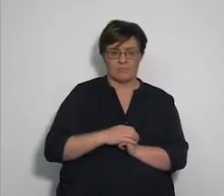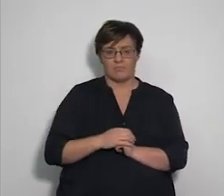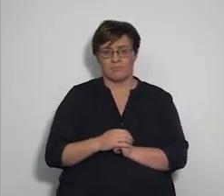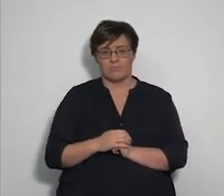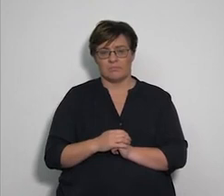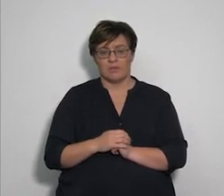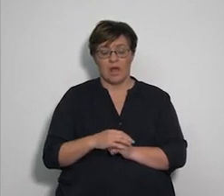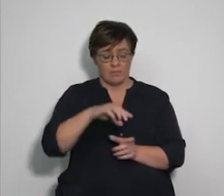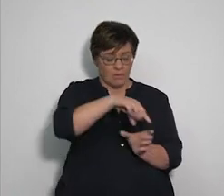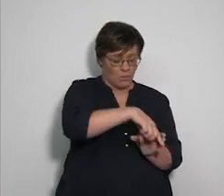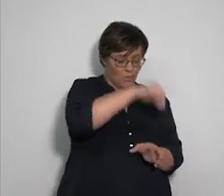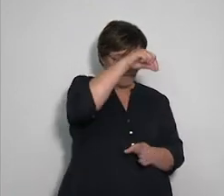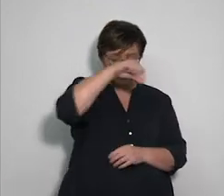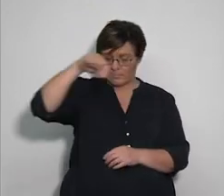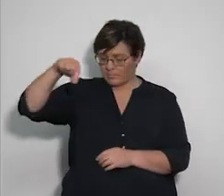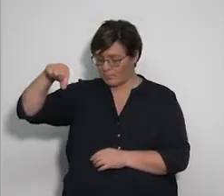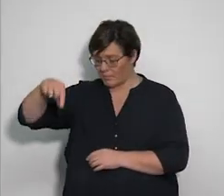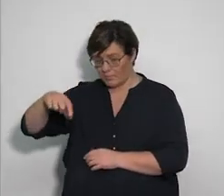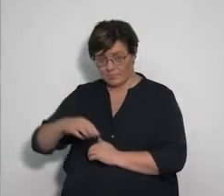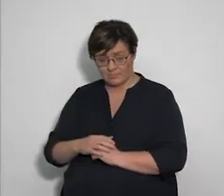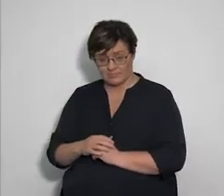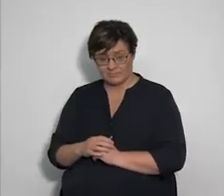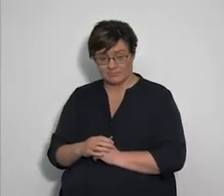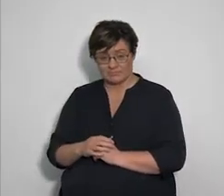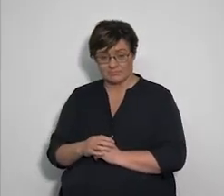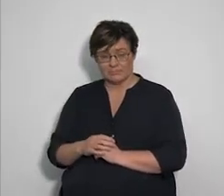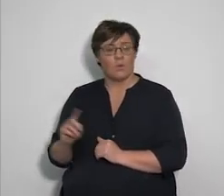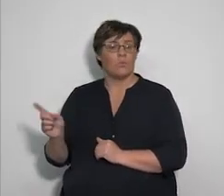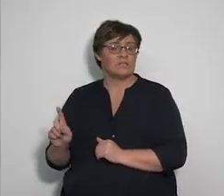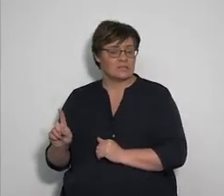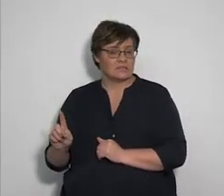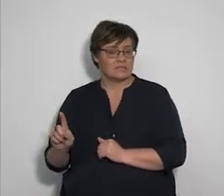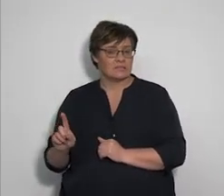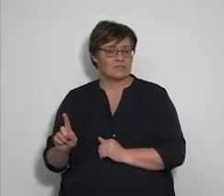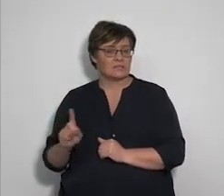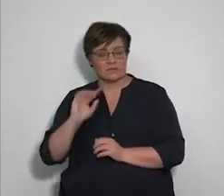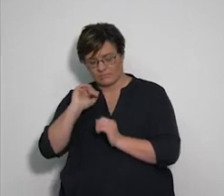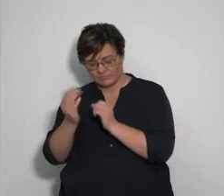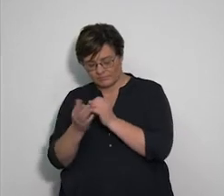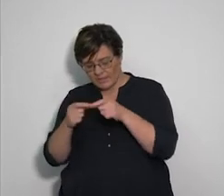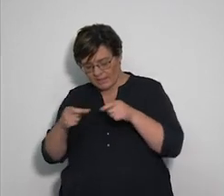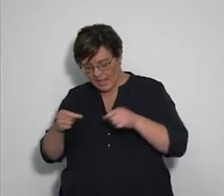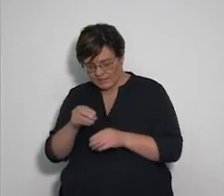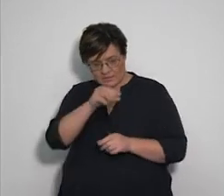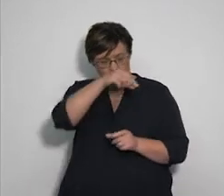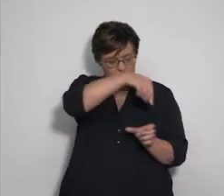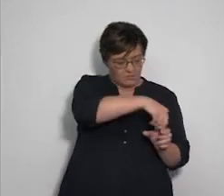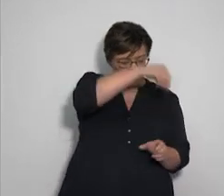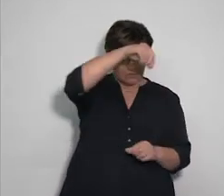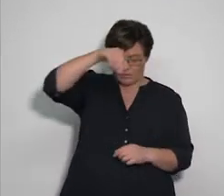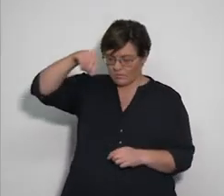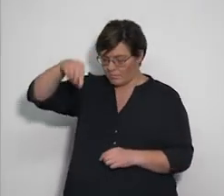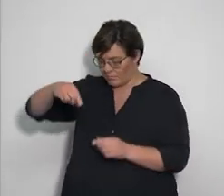taken from our sample and it was placed onto a microscope